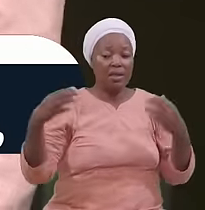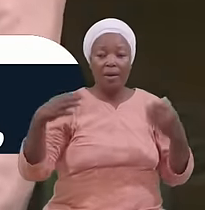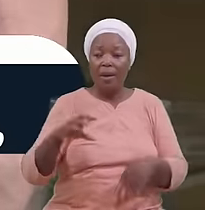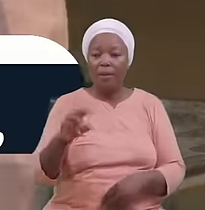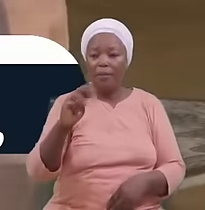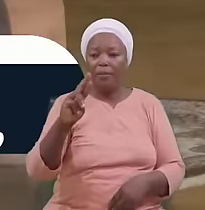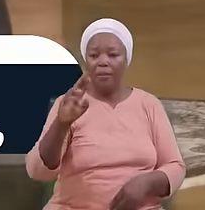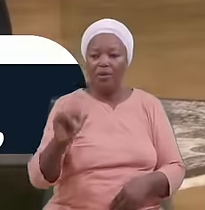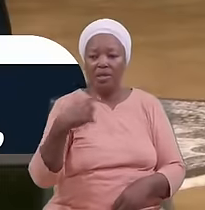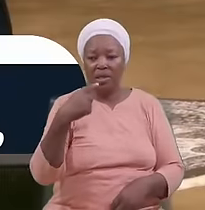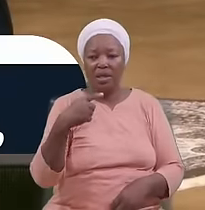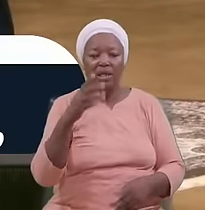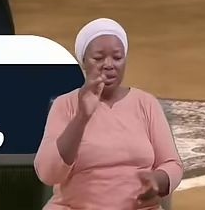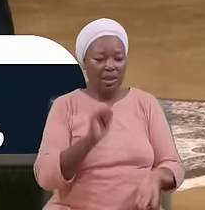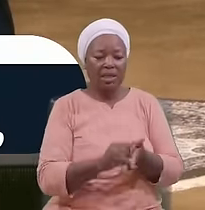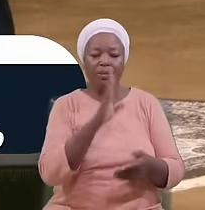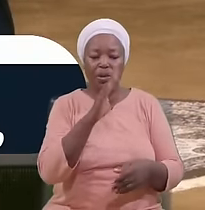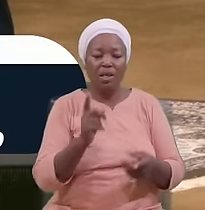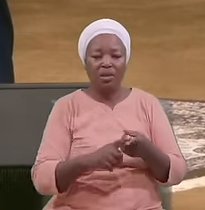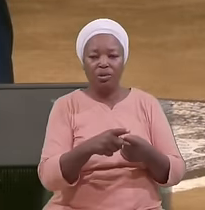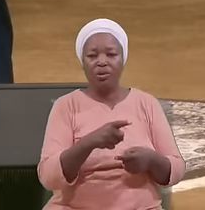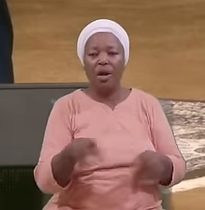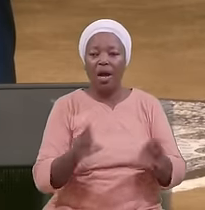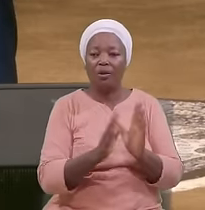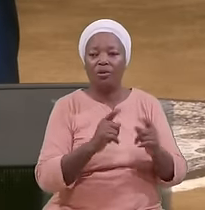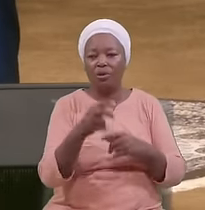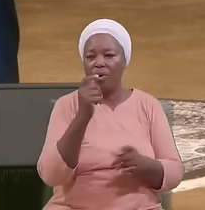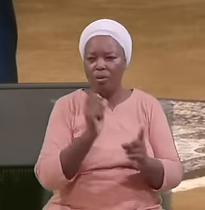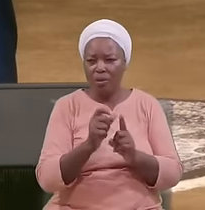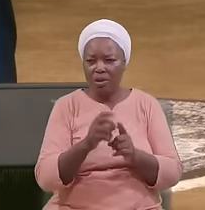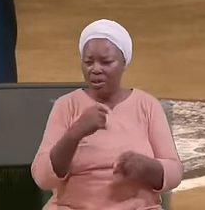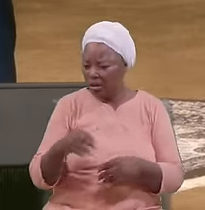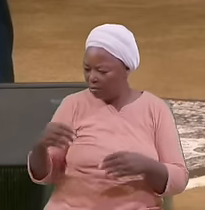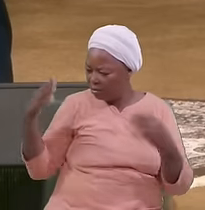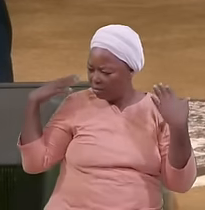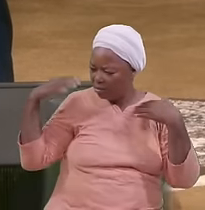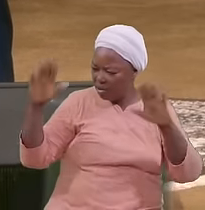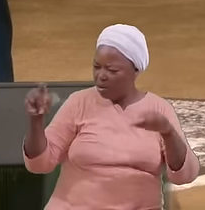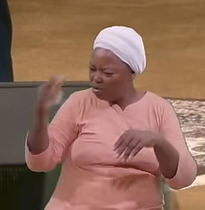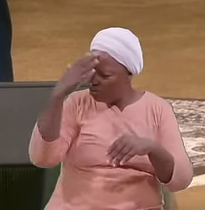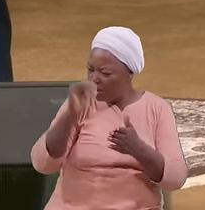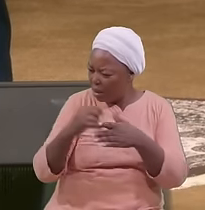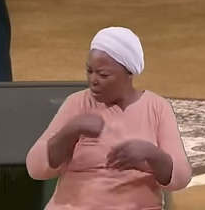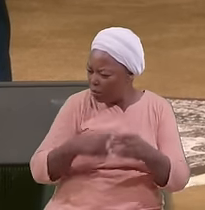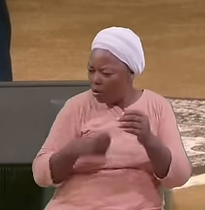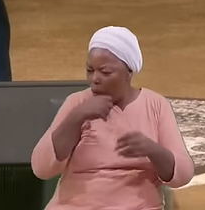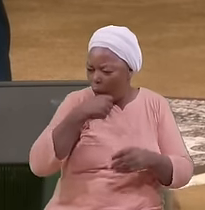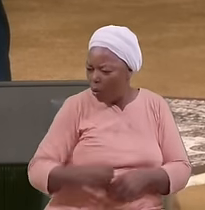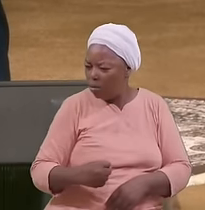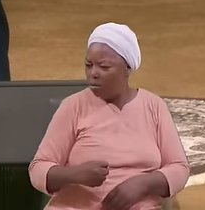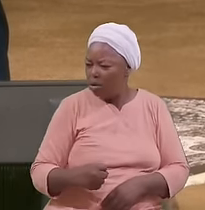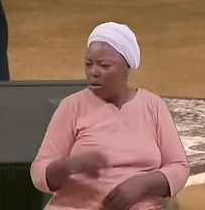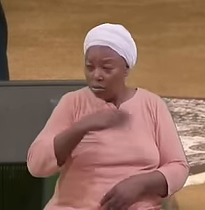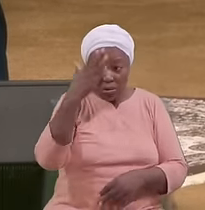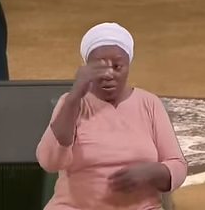me according to your word. He said, angel, do you know I'm old already? And do you know